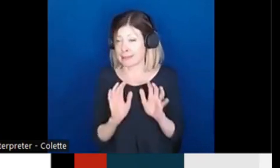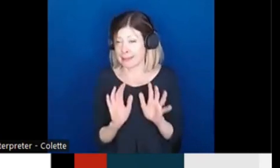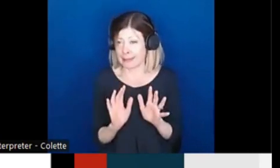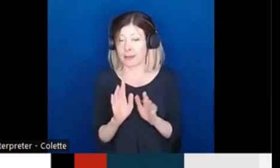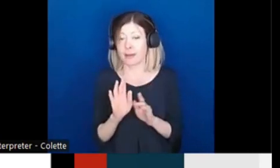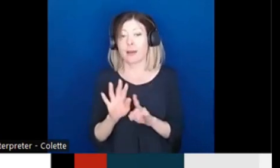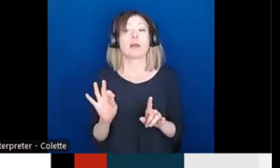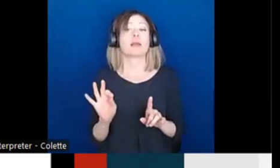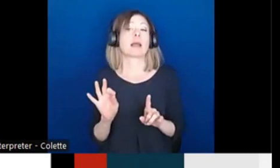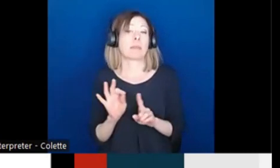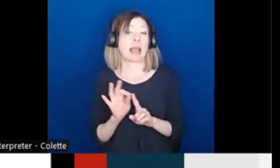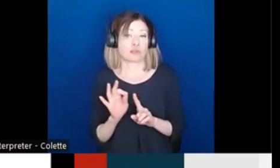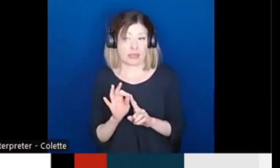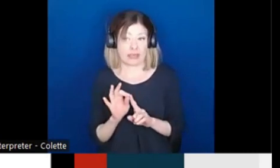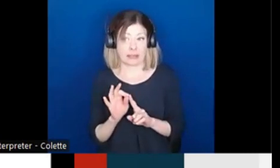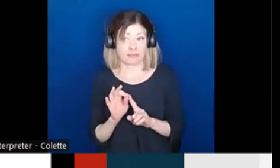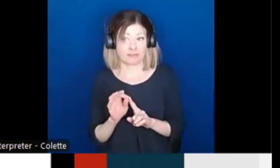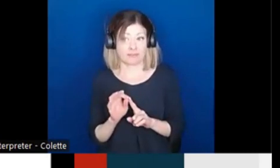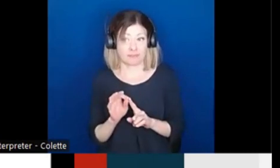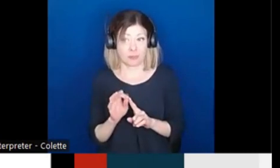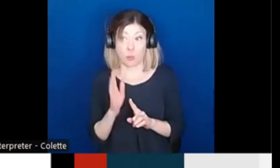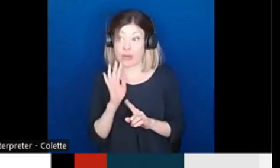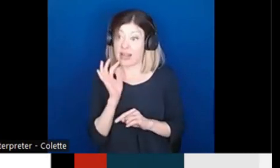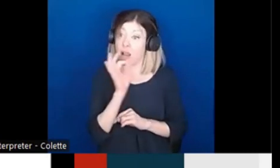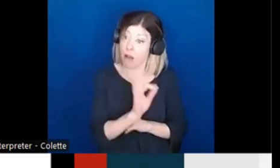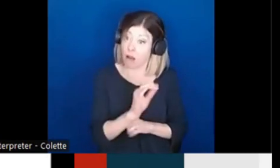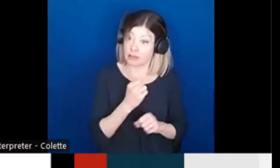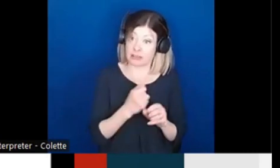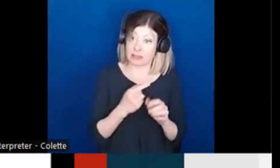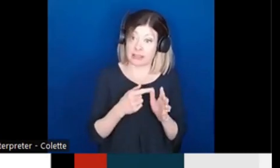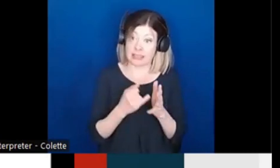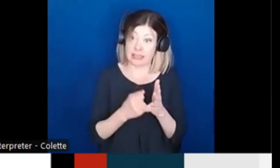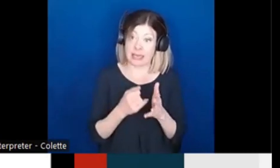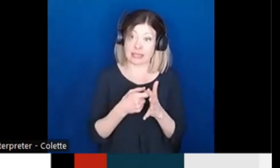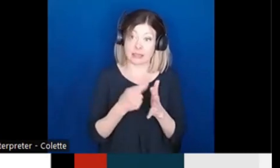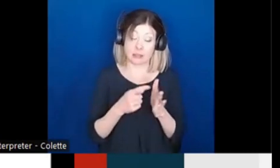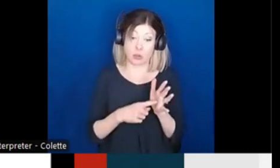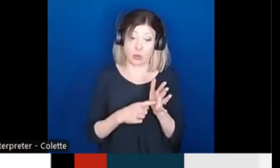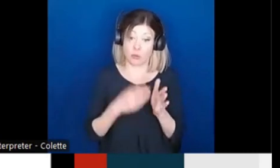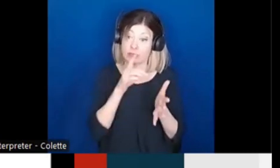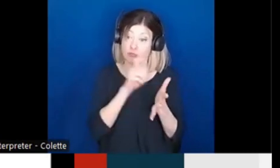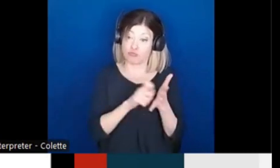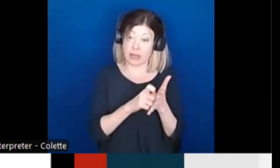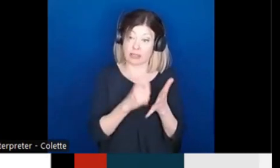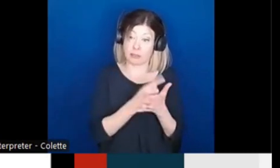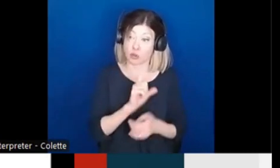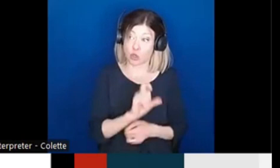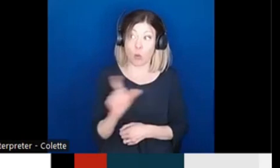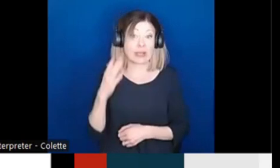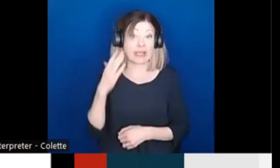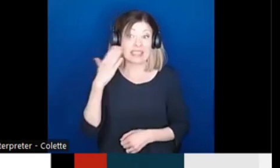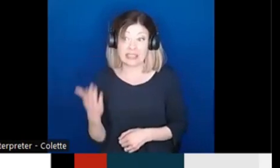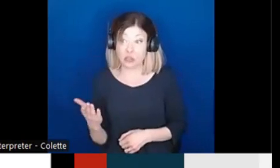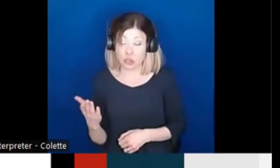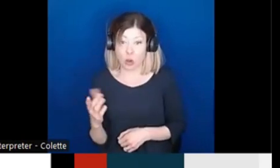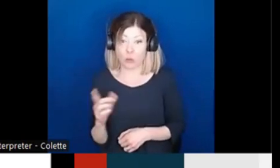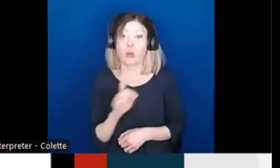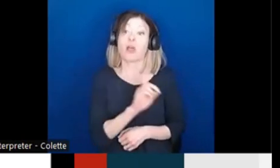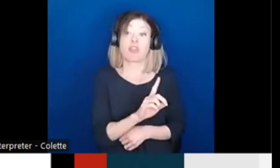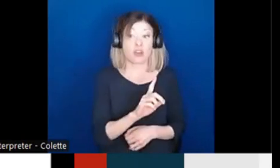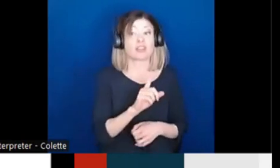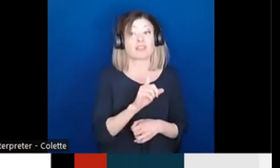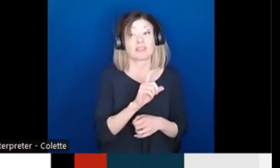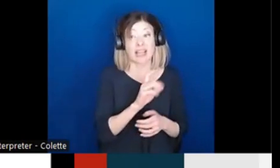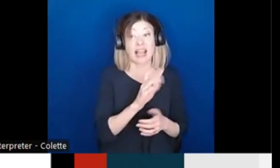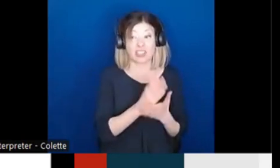didn't know when he asked Gaskell to write something about Charlotte was she was the source of a lot of these stories. So she